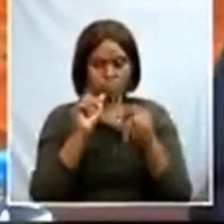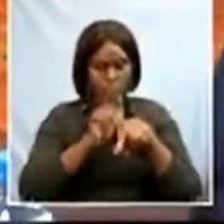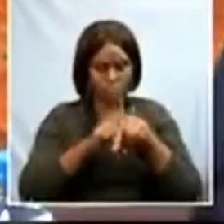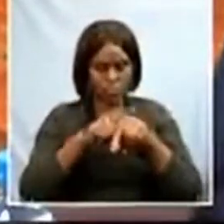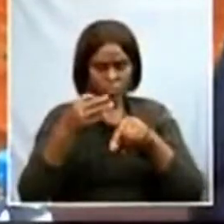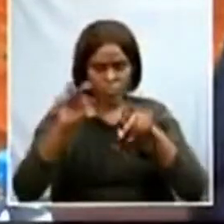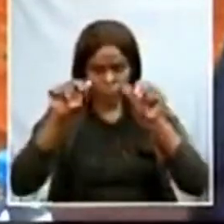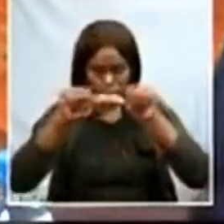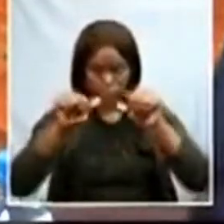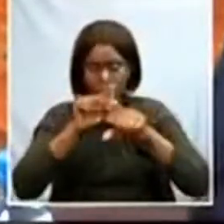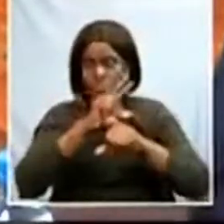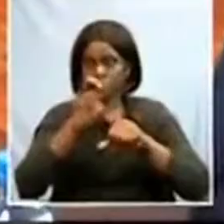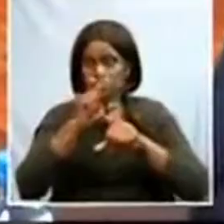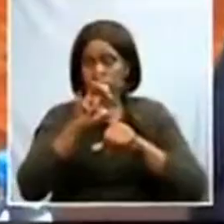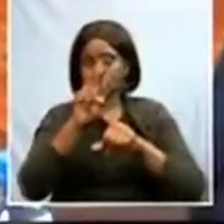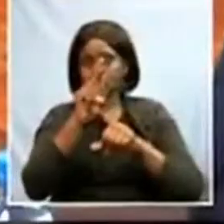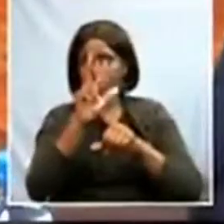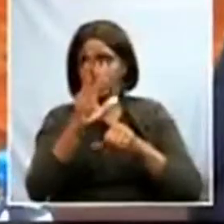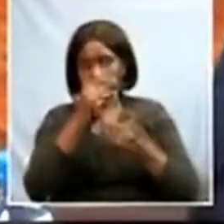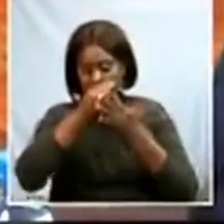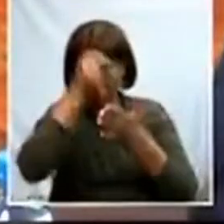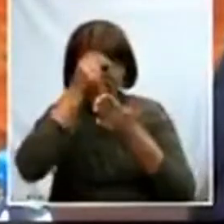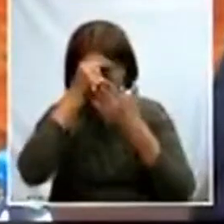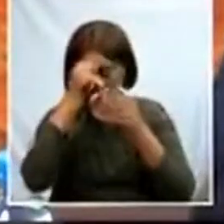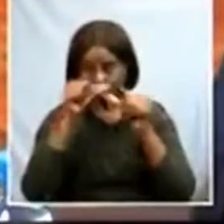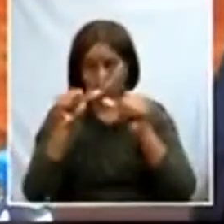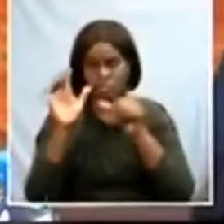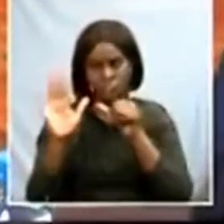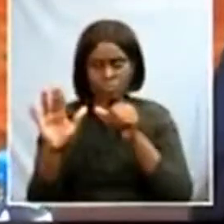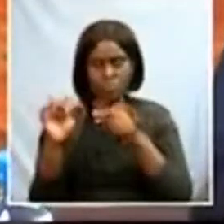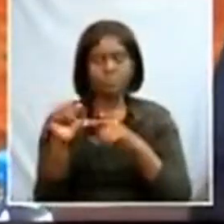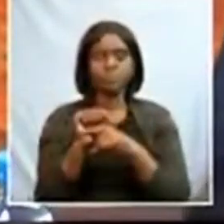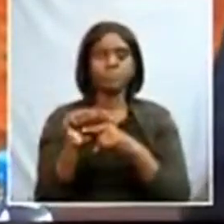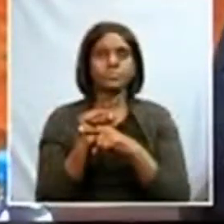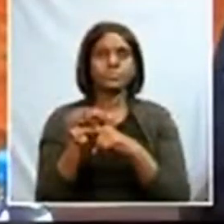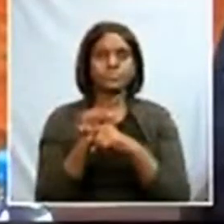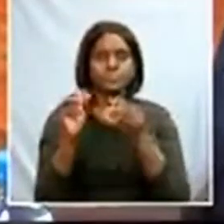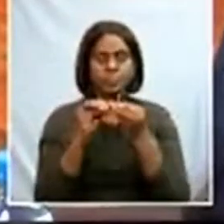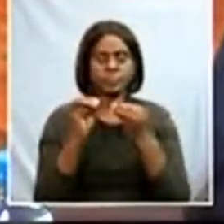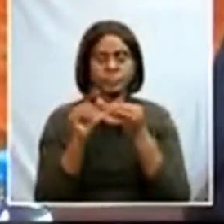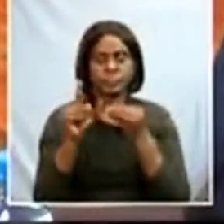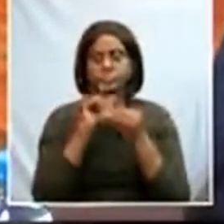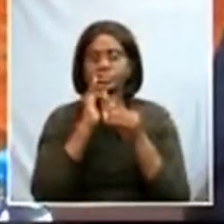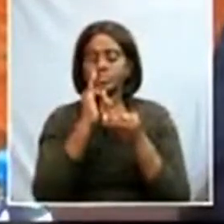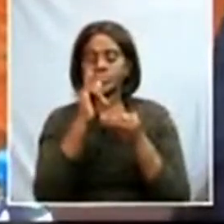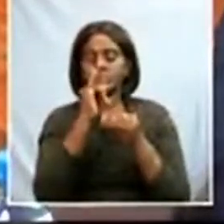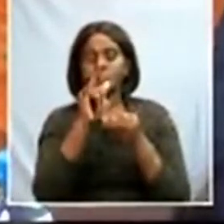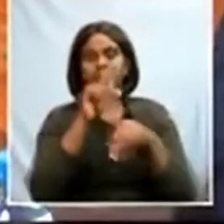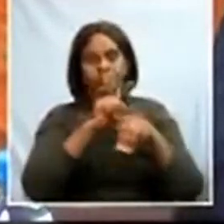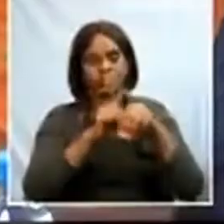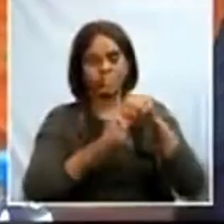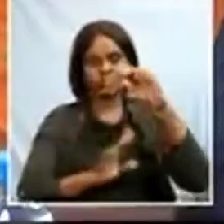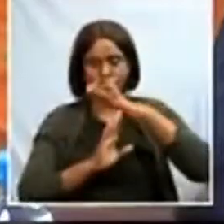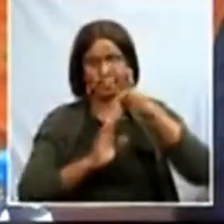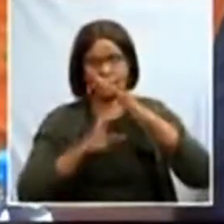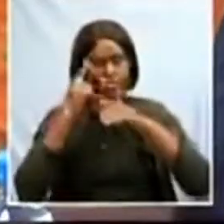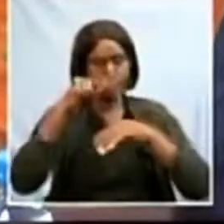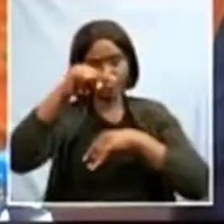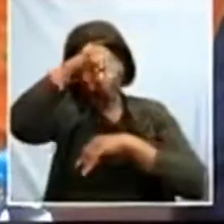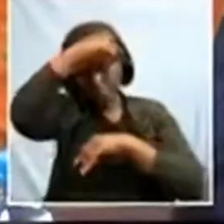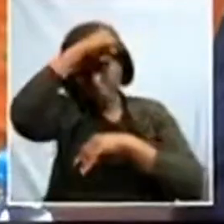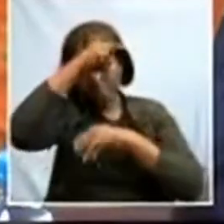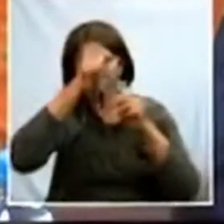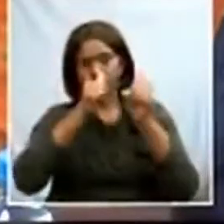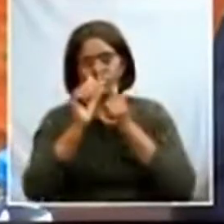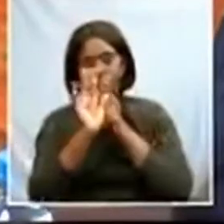of audit, 223 students were still undergoing training and were not yet due for graduation.